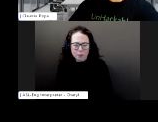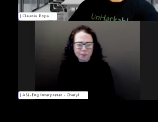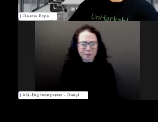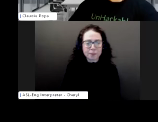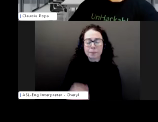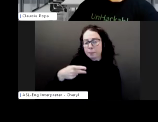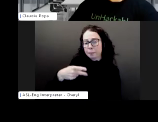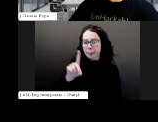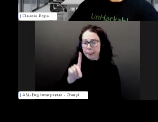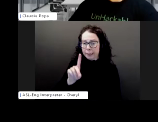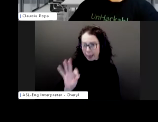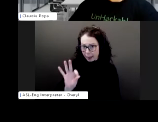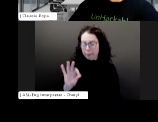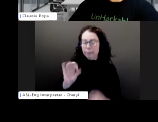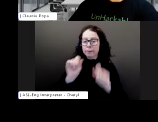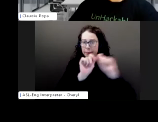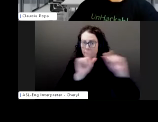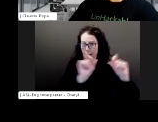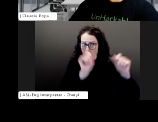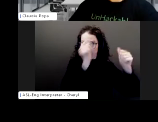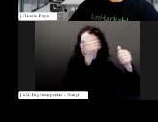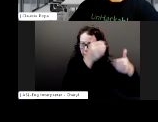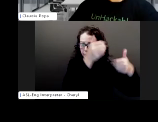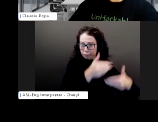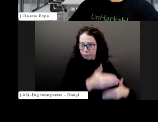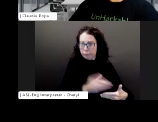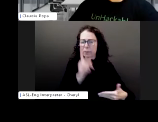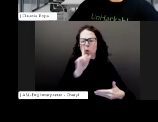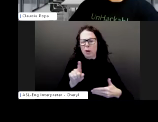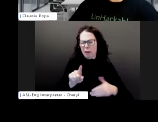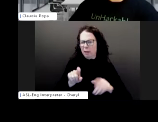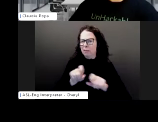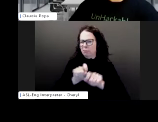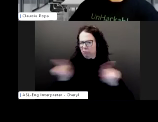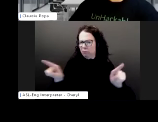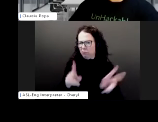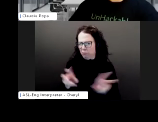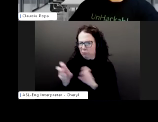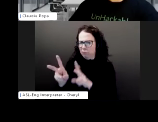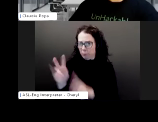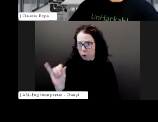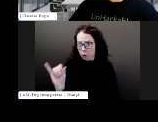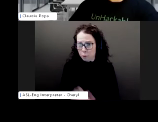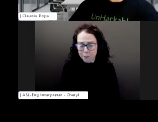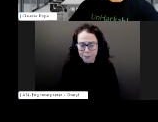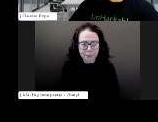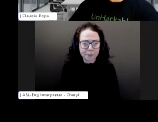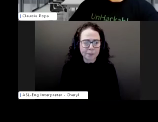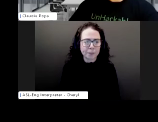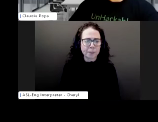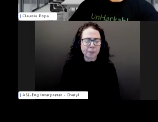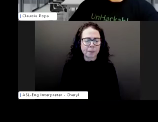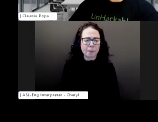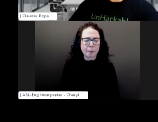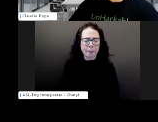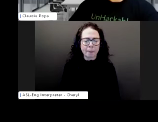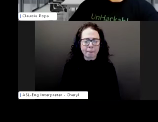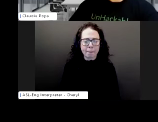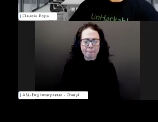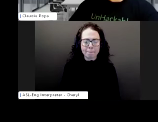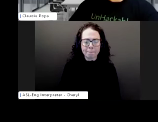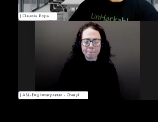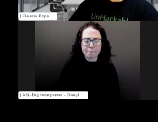the slides. So that is something you can count on. And then finally, we want to do a reminder. This